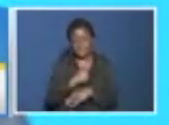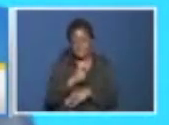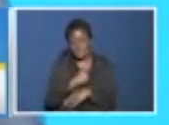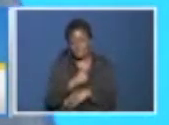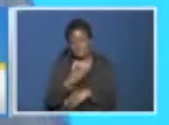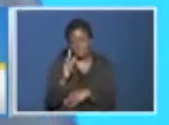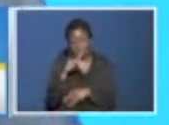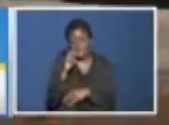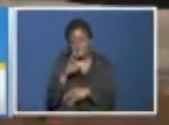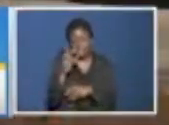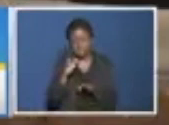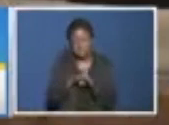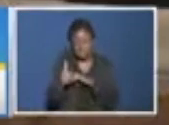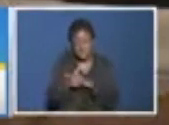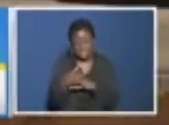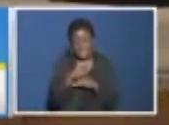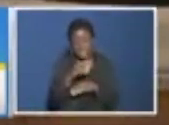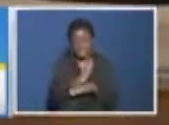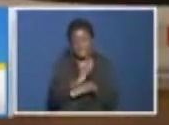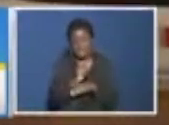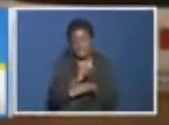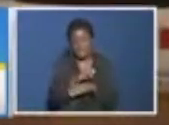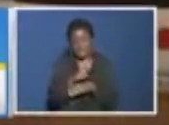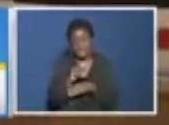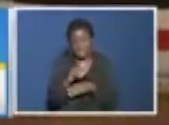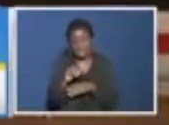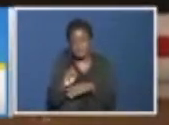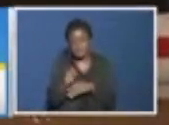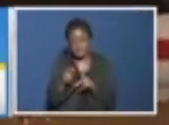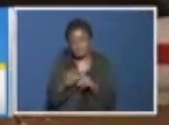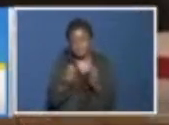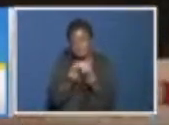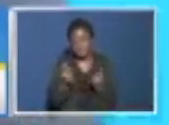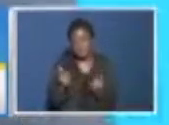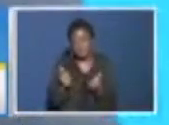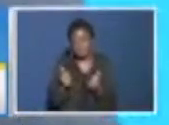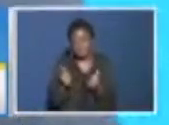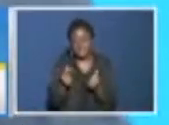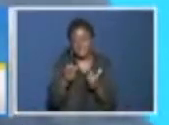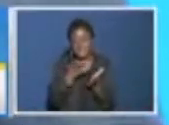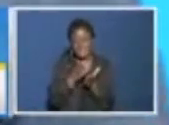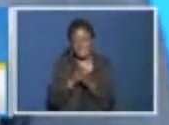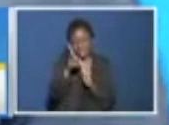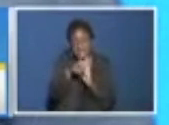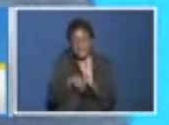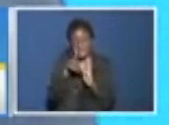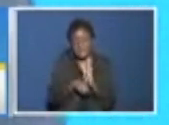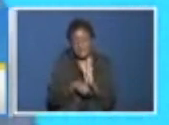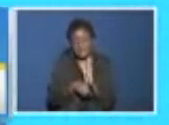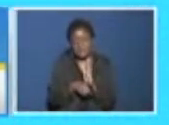Jamaica and Barbados, to a committee to resolve Haiti's deep-rooted turmoil. We just had a